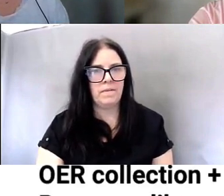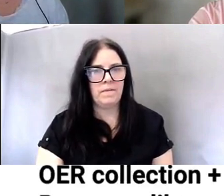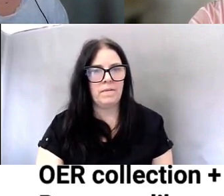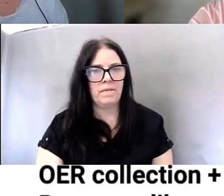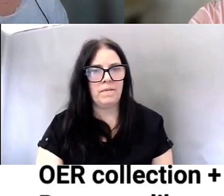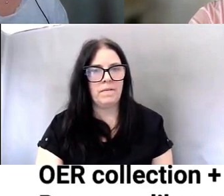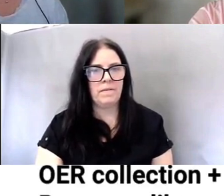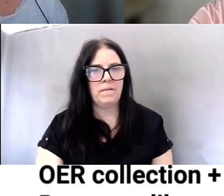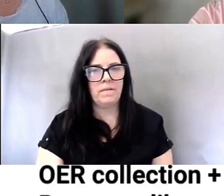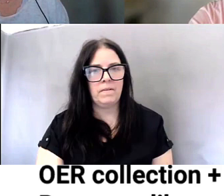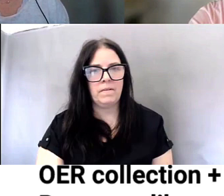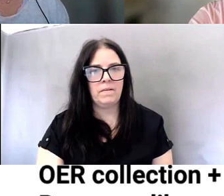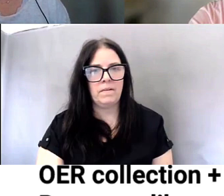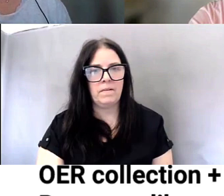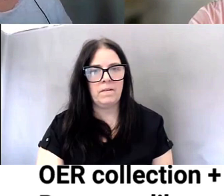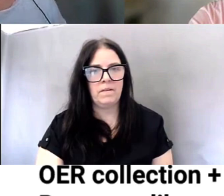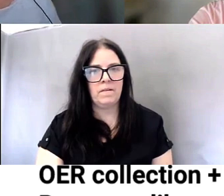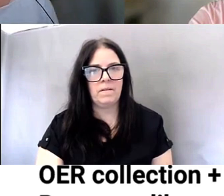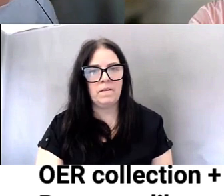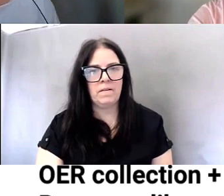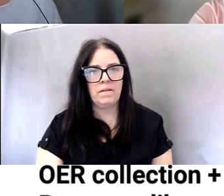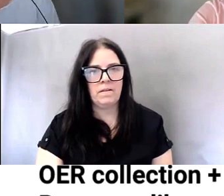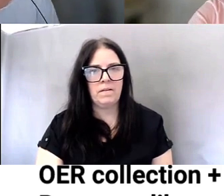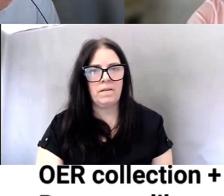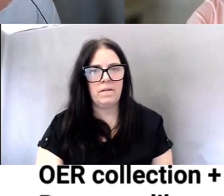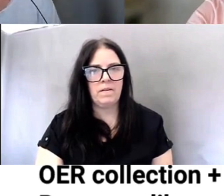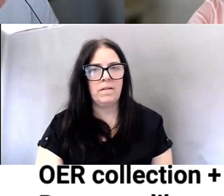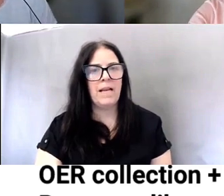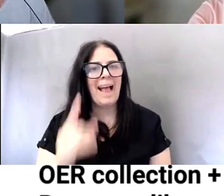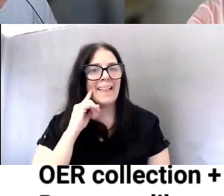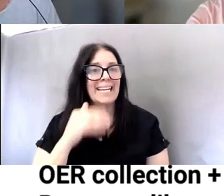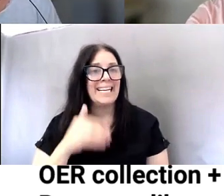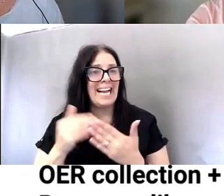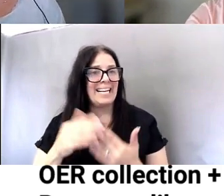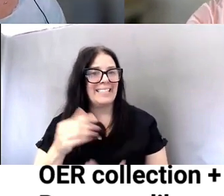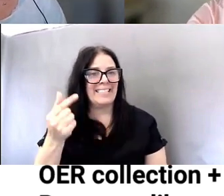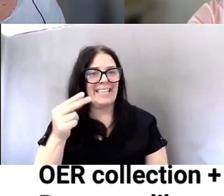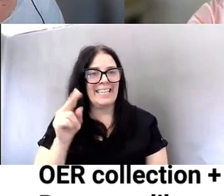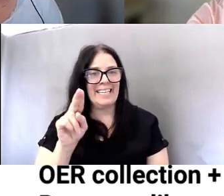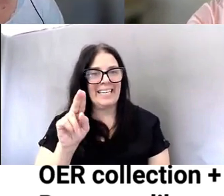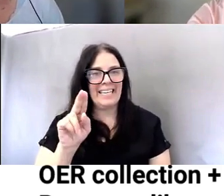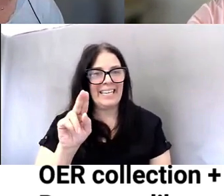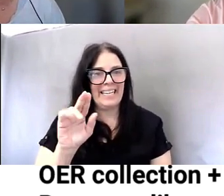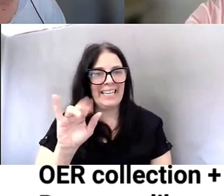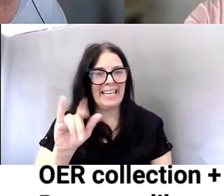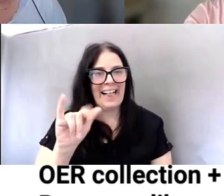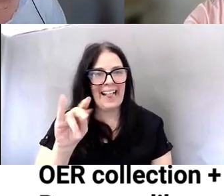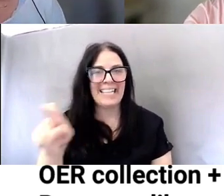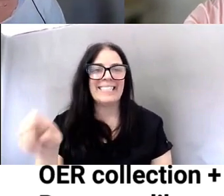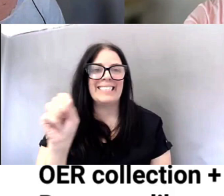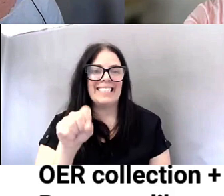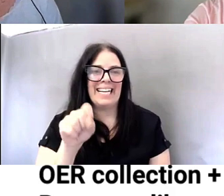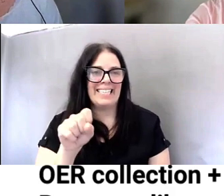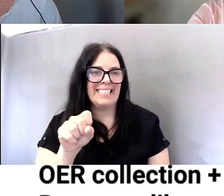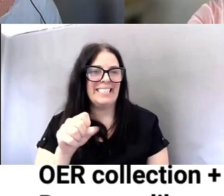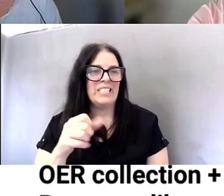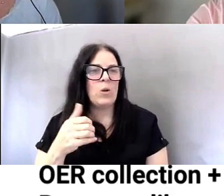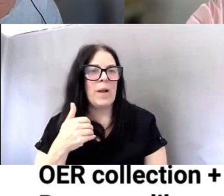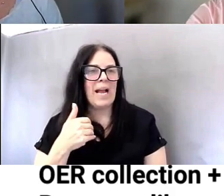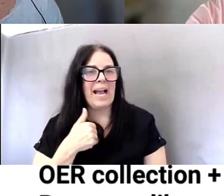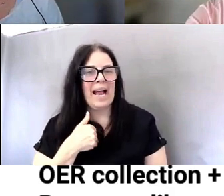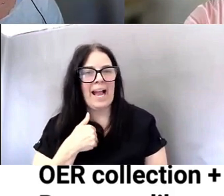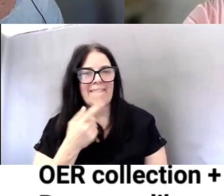Okay, and I think the next one is Guylain's. Yes, that's my turn. So we have a bit of a history